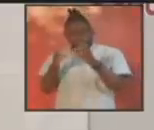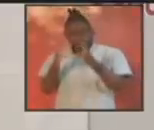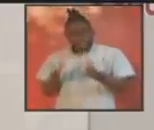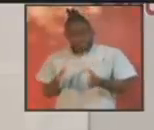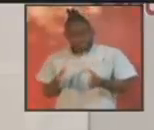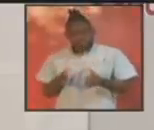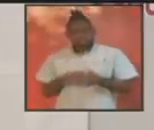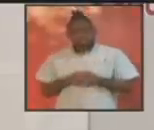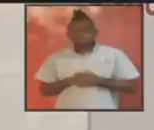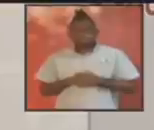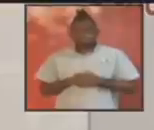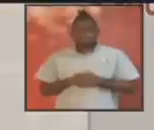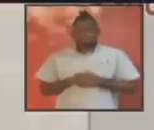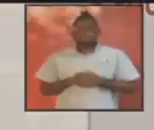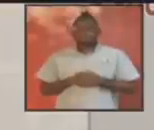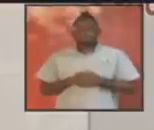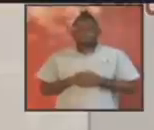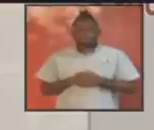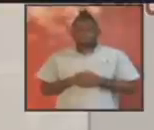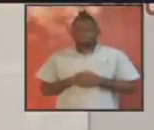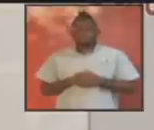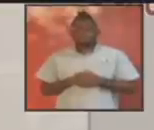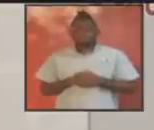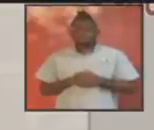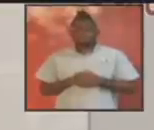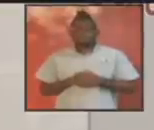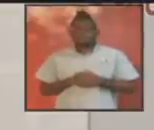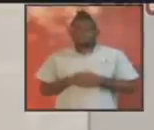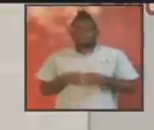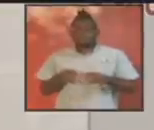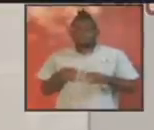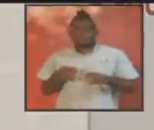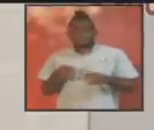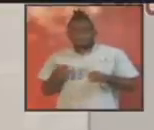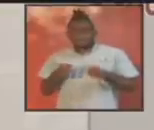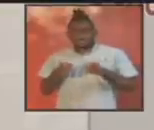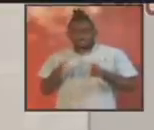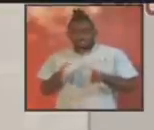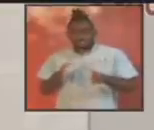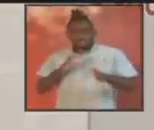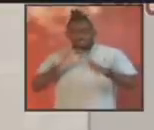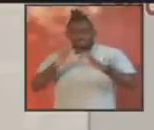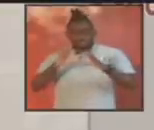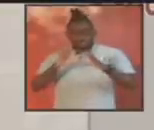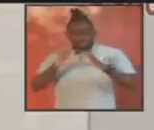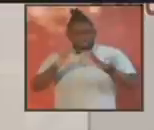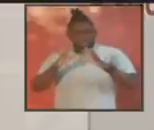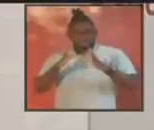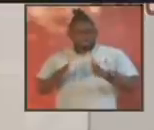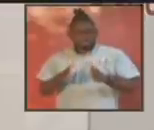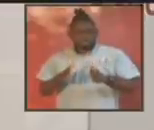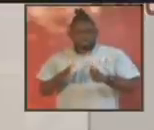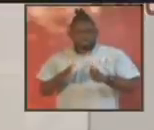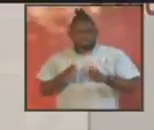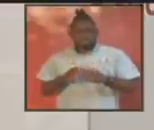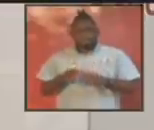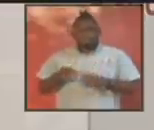Unit, Ms. Candice Alcantara, the Manager of Corporate Communications, the Ministry of